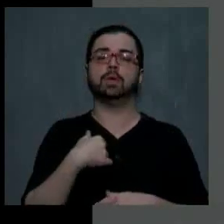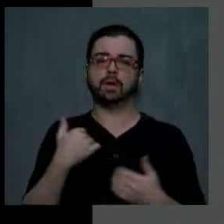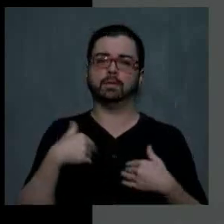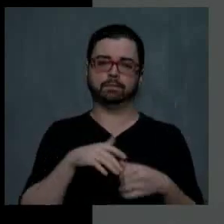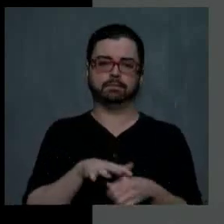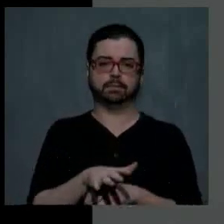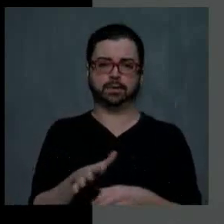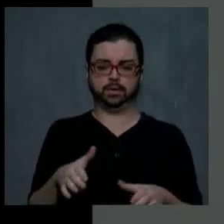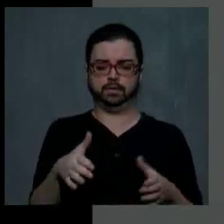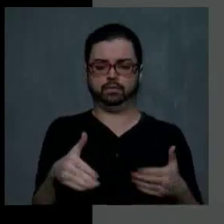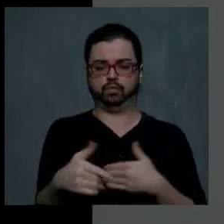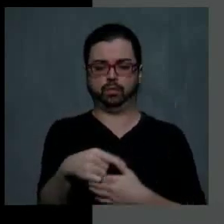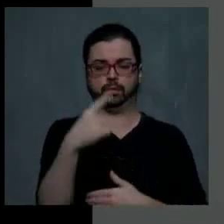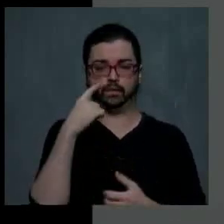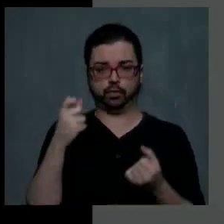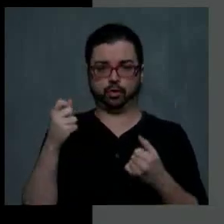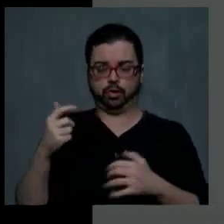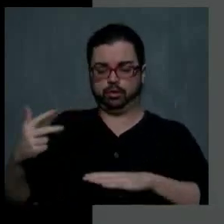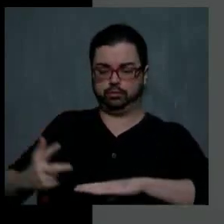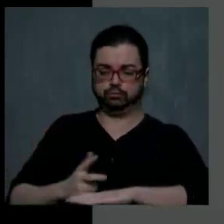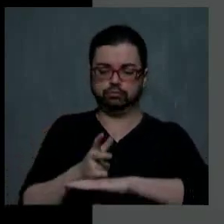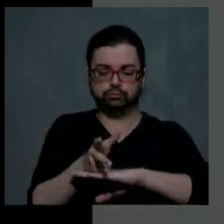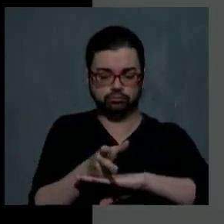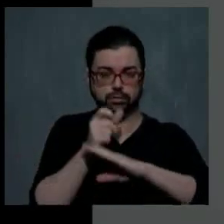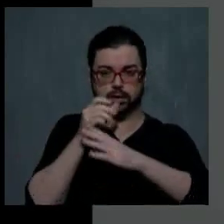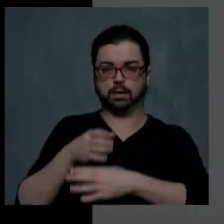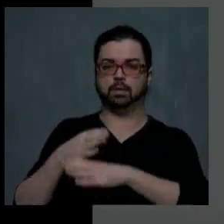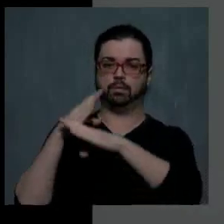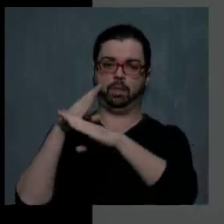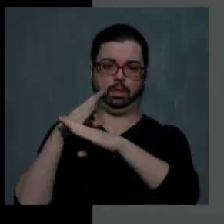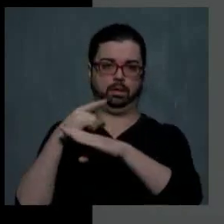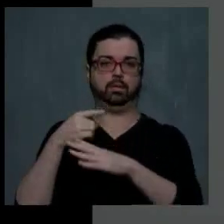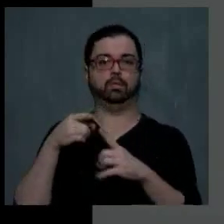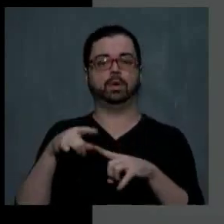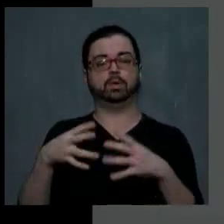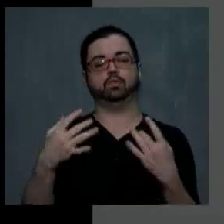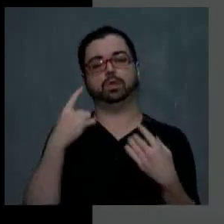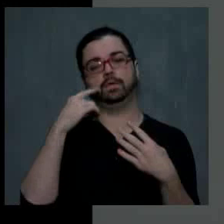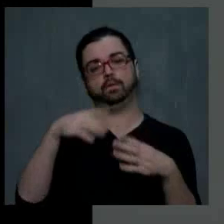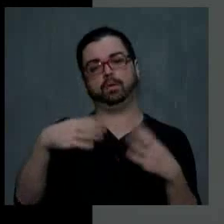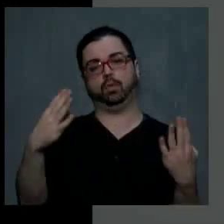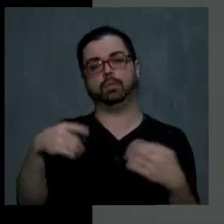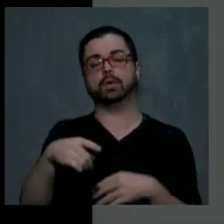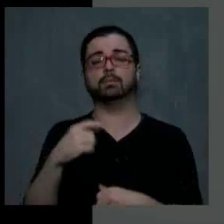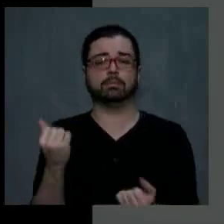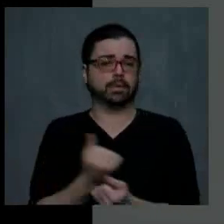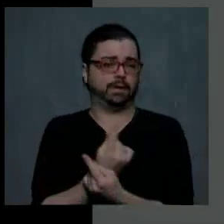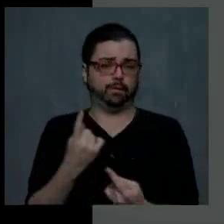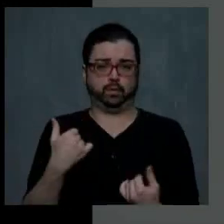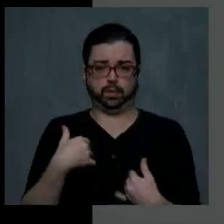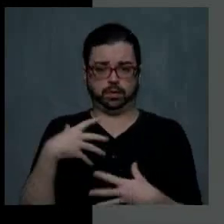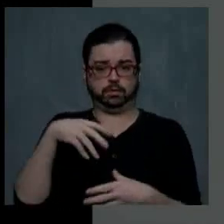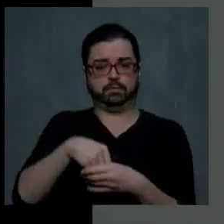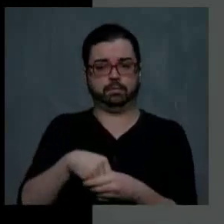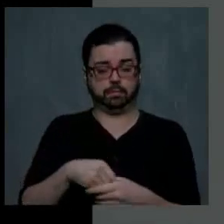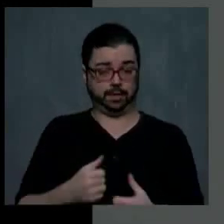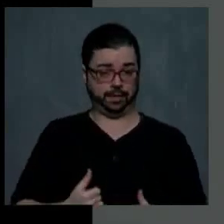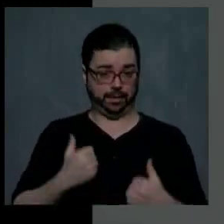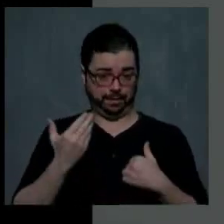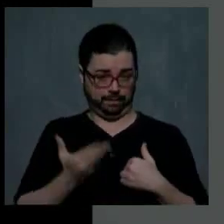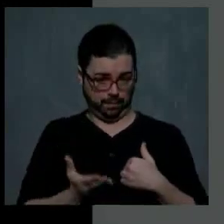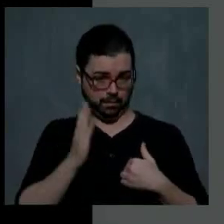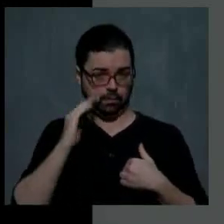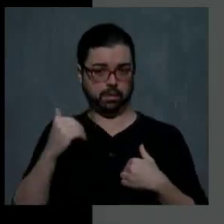vehicle to sit and not block the sidewalk while they are waiting to have the gate open. But everybody who lives here will have a garage door type opener to open the